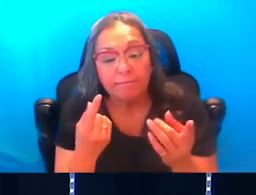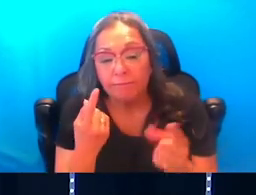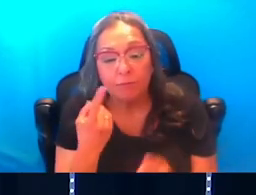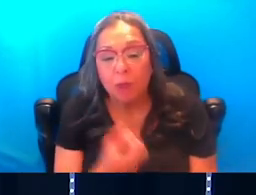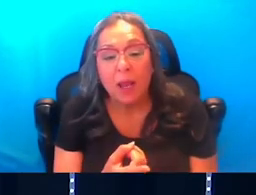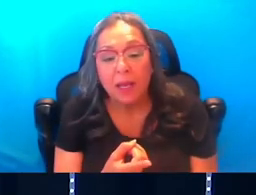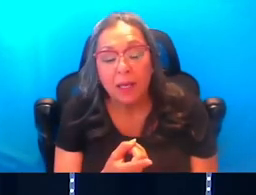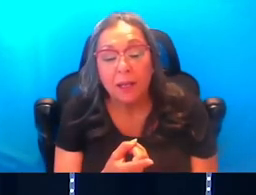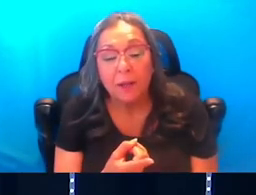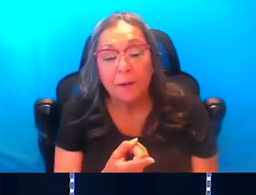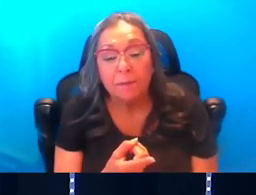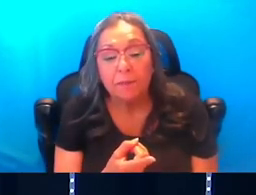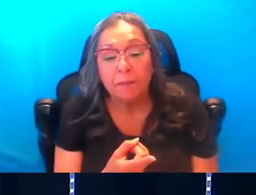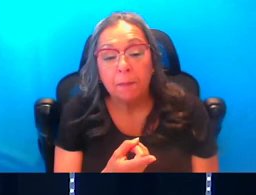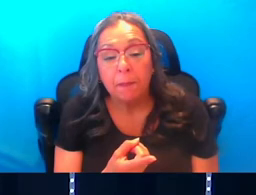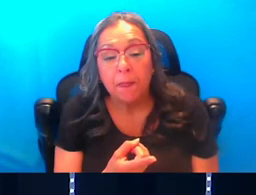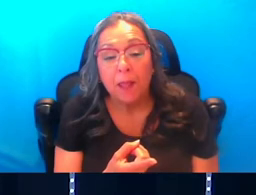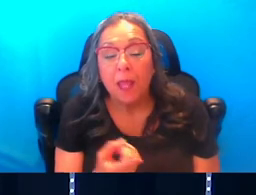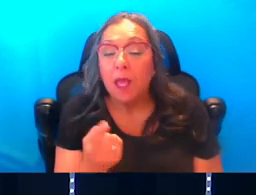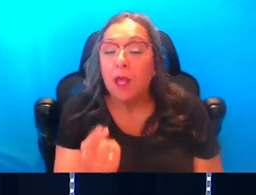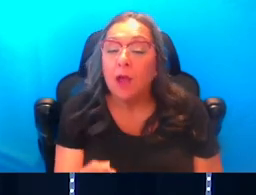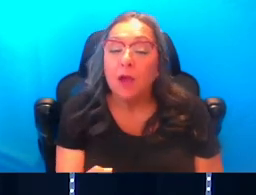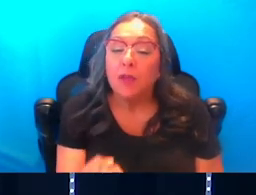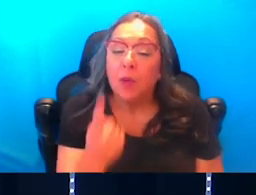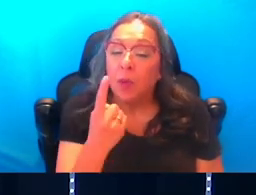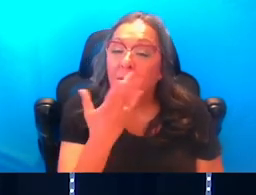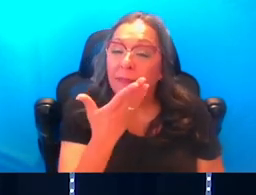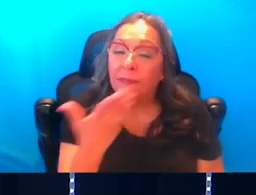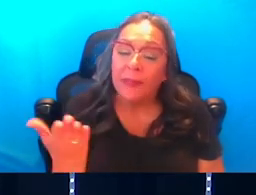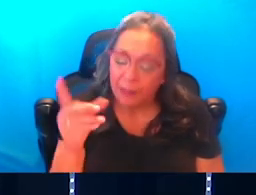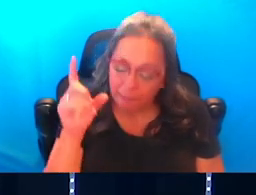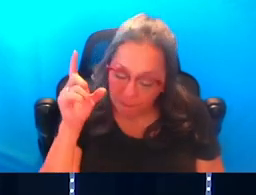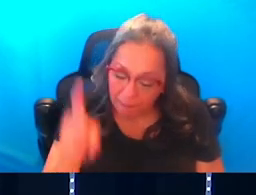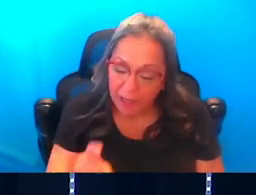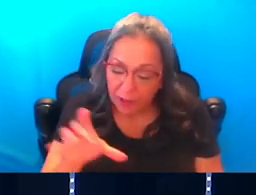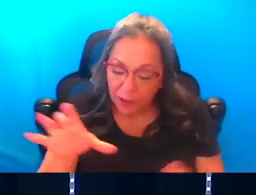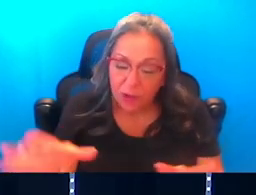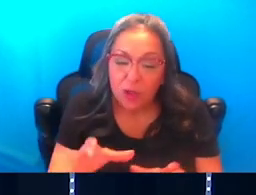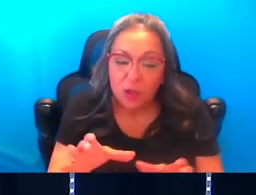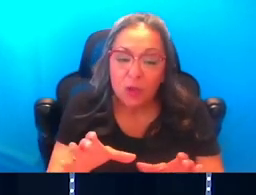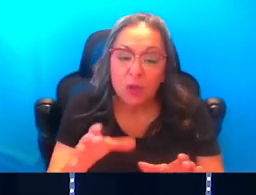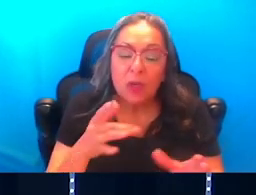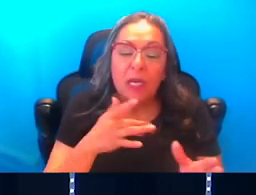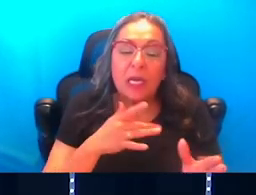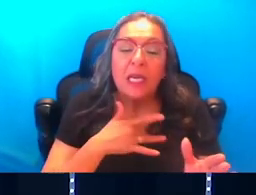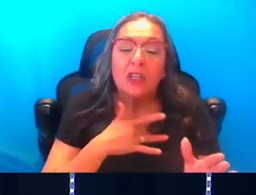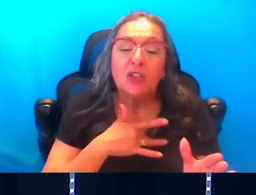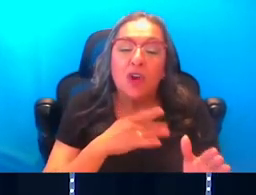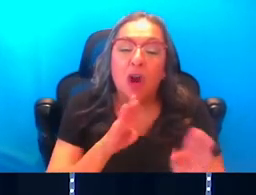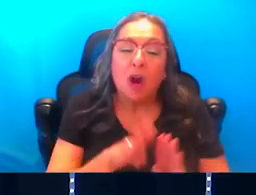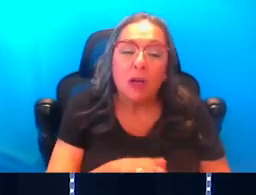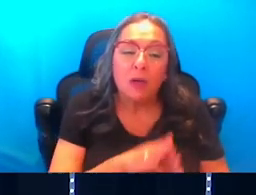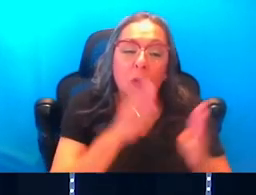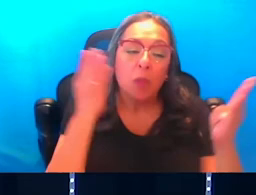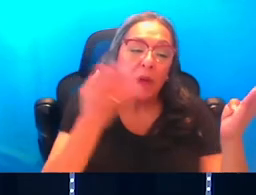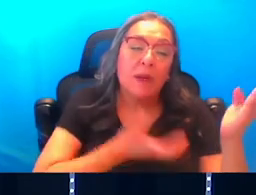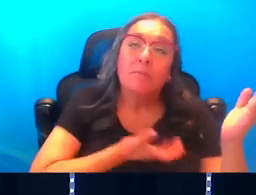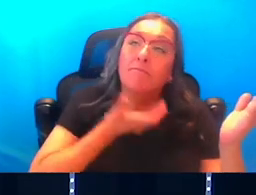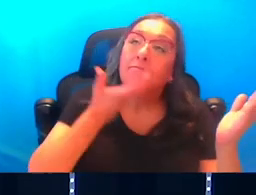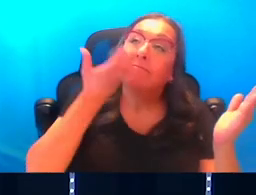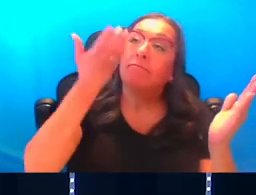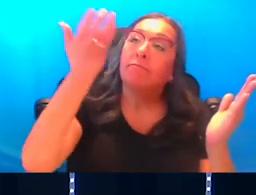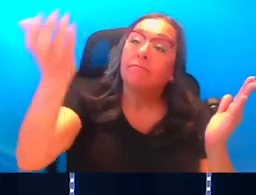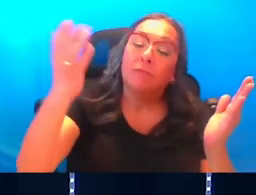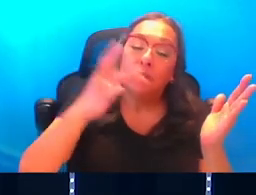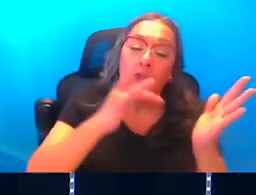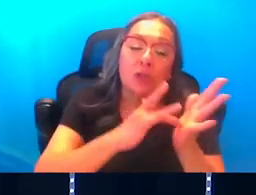one work you have to do is to swing the door open of your heart to Jesus Christ. Because